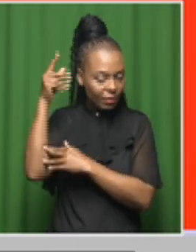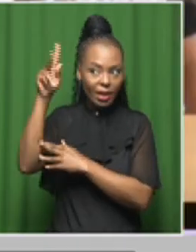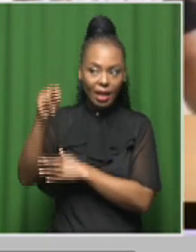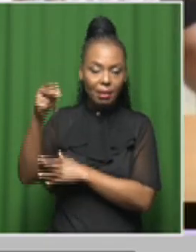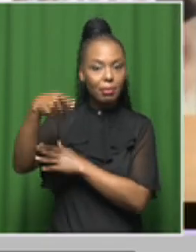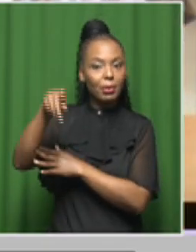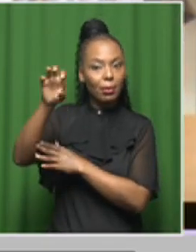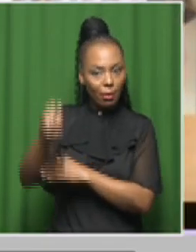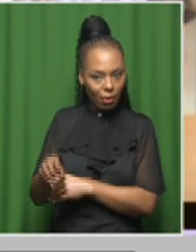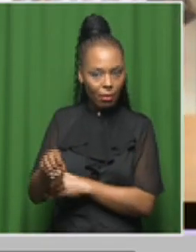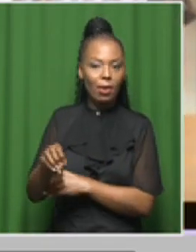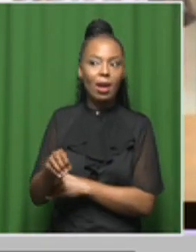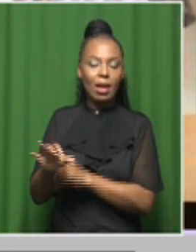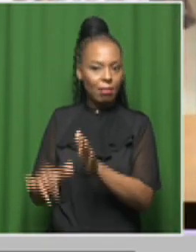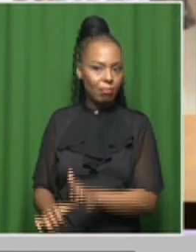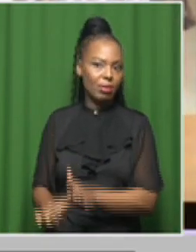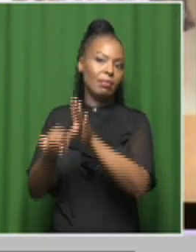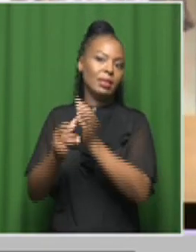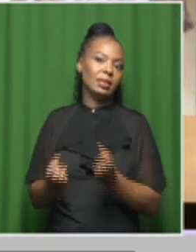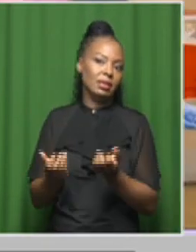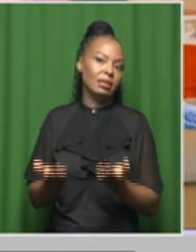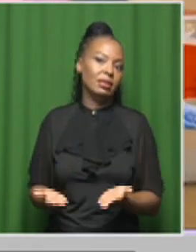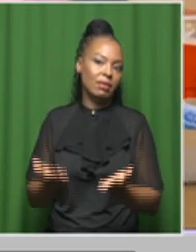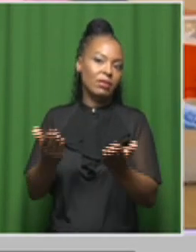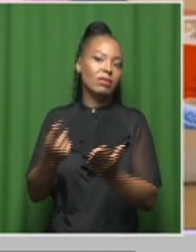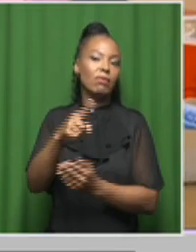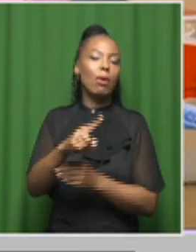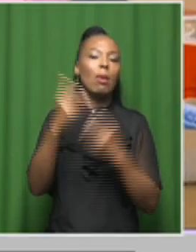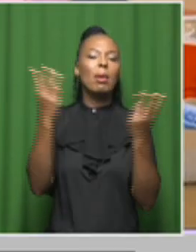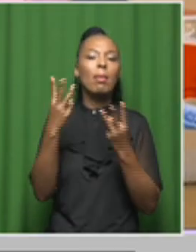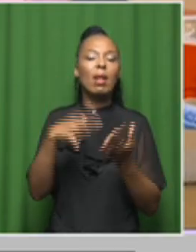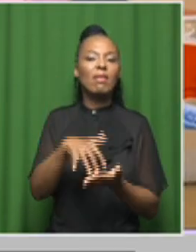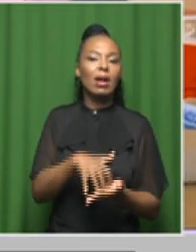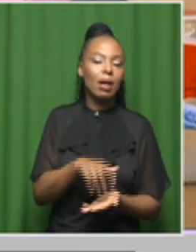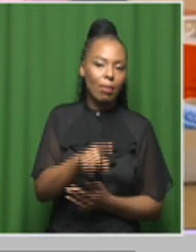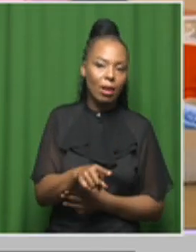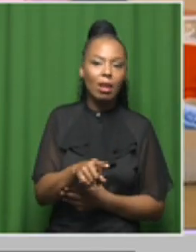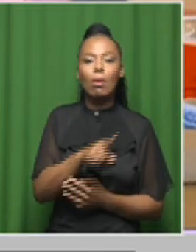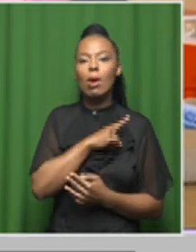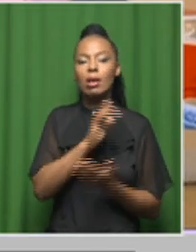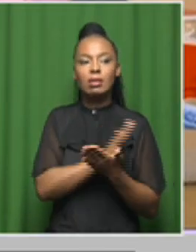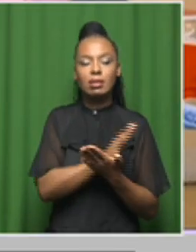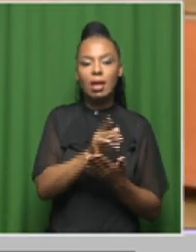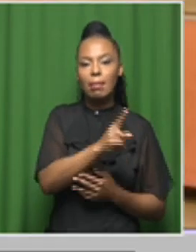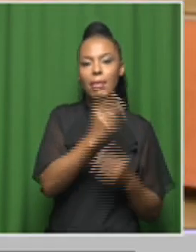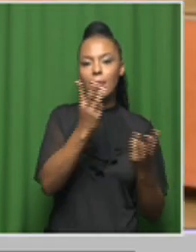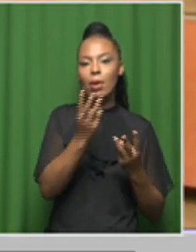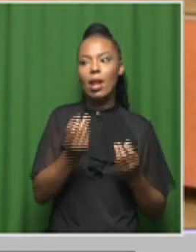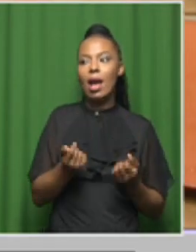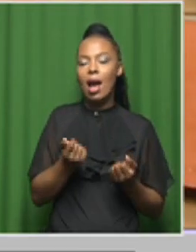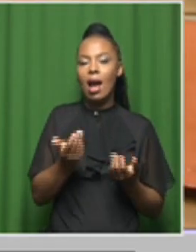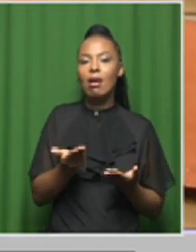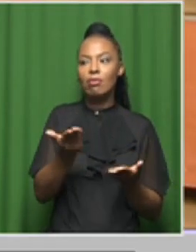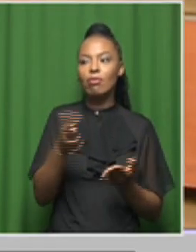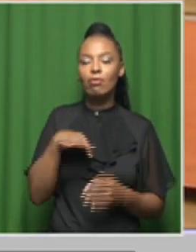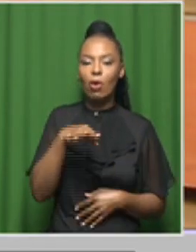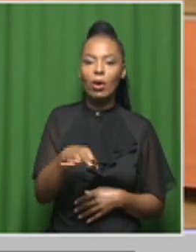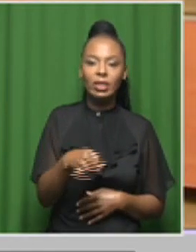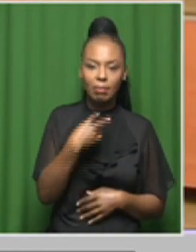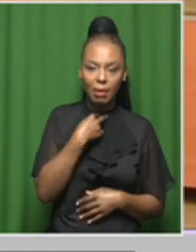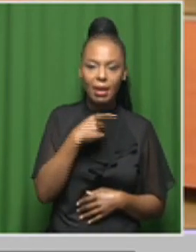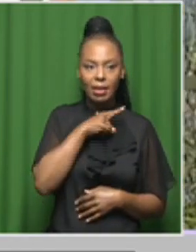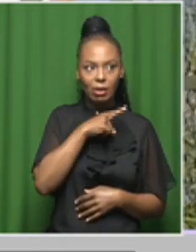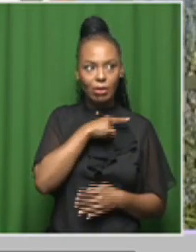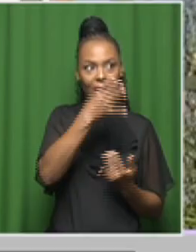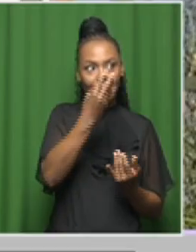providing critical services in the vulnerable, where people cannot even afford those services, hence the public money is chipping in